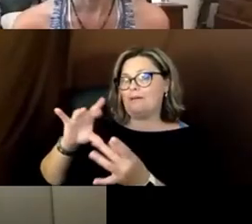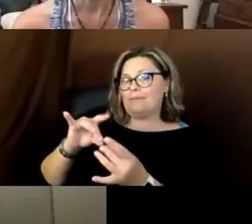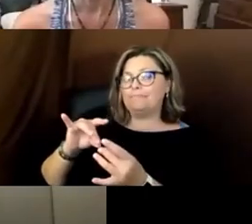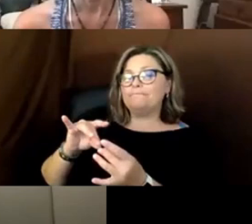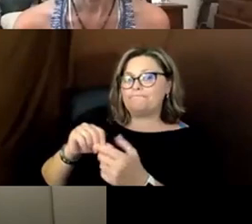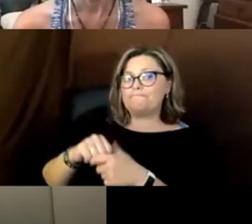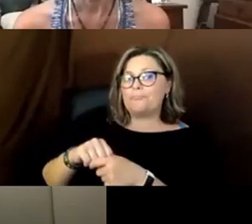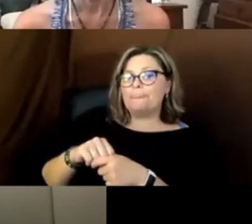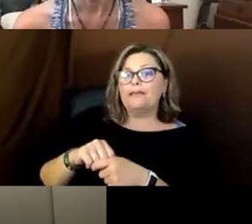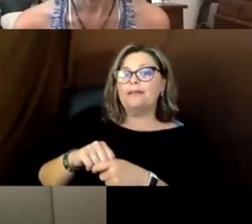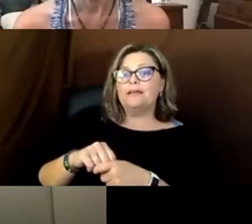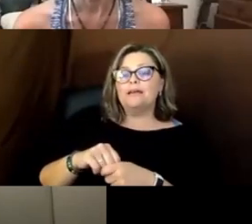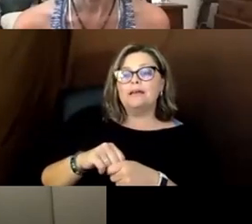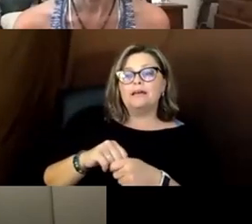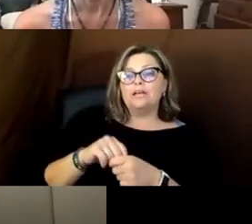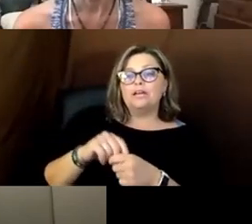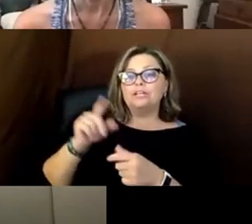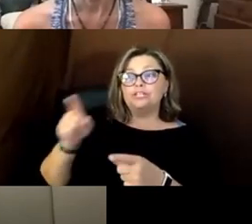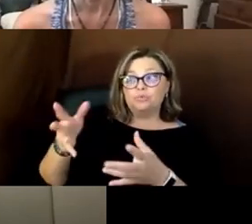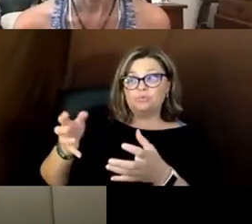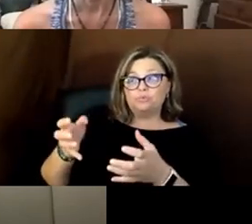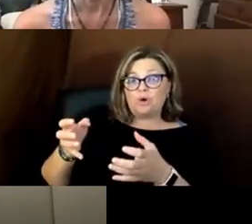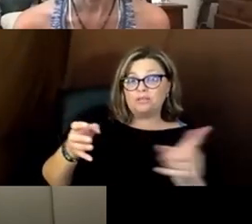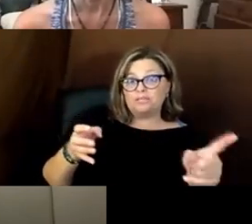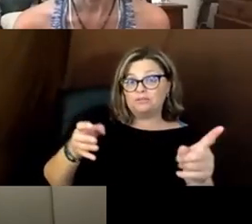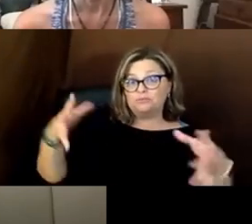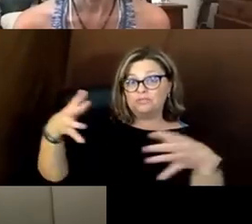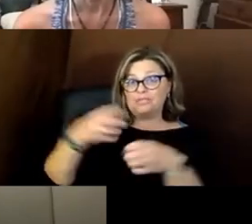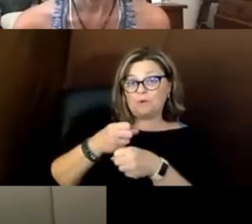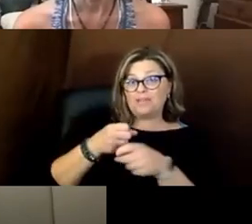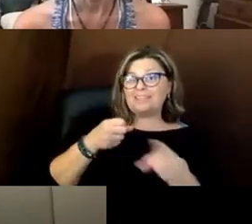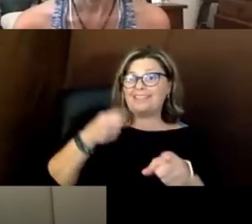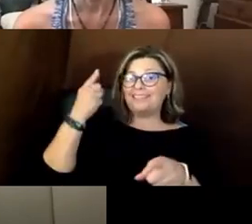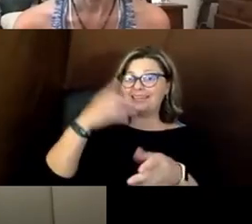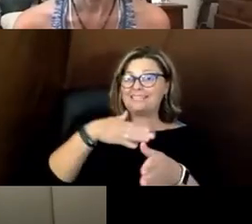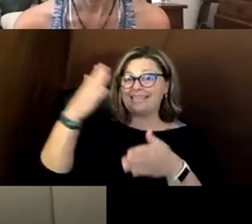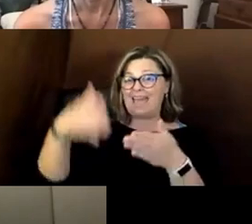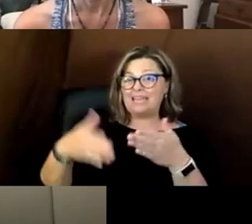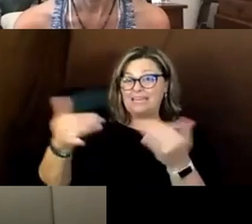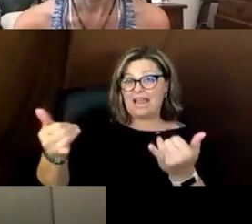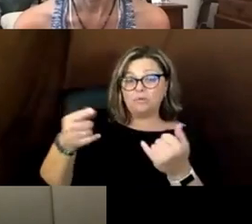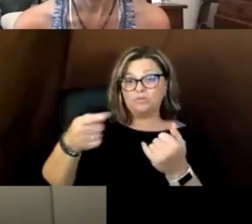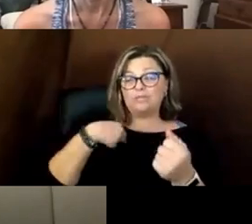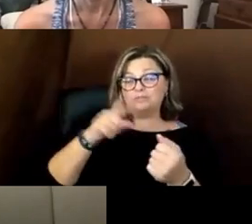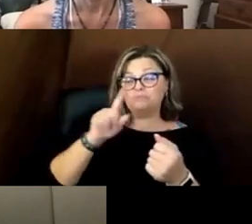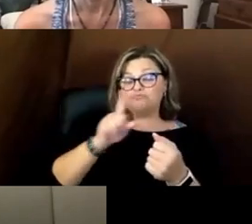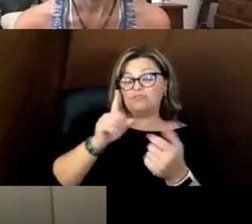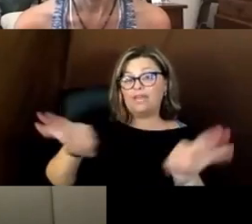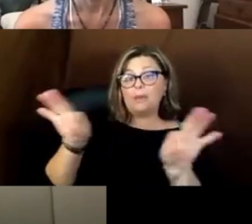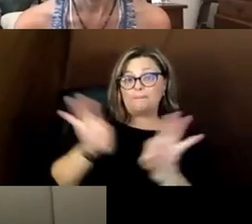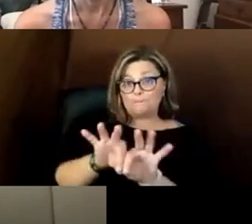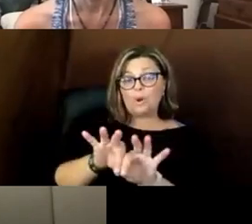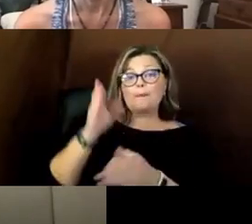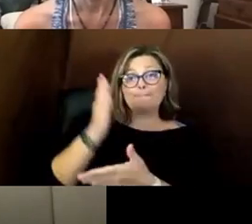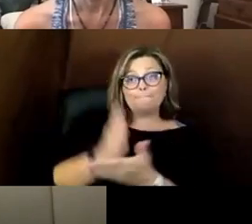Lucero. Supervisor Ritter, do you want to come in as we close out? Because I think this is a really key element and